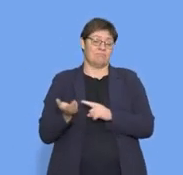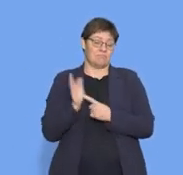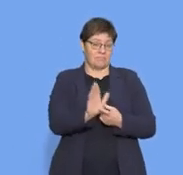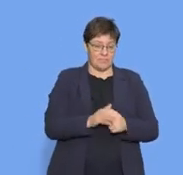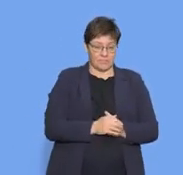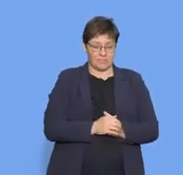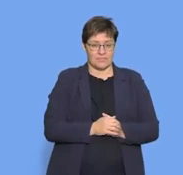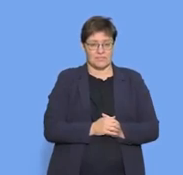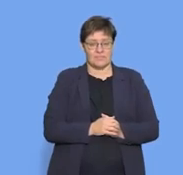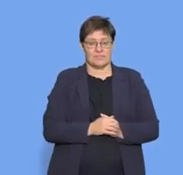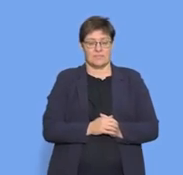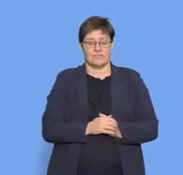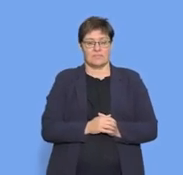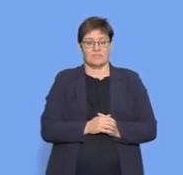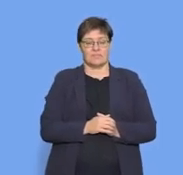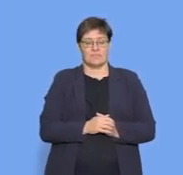Let's go to the board.